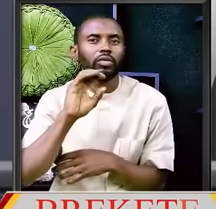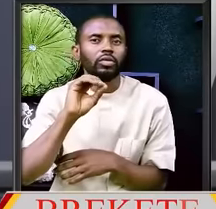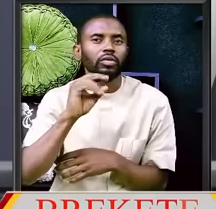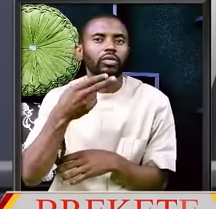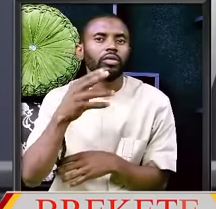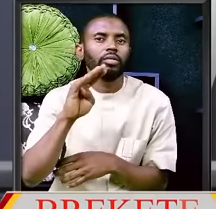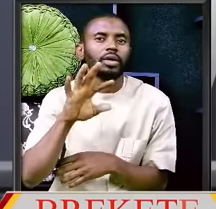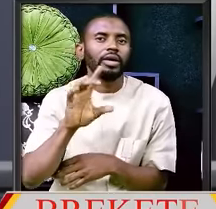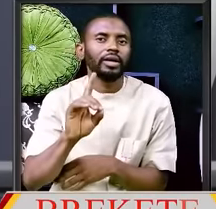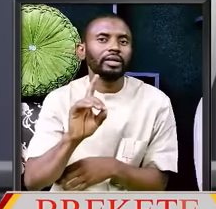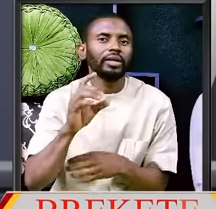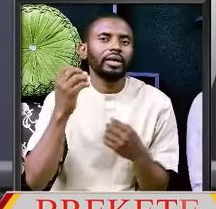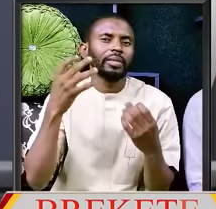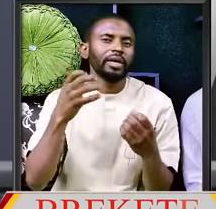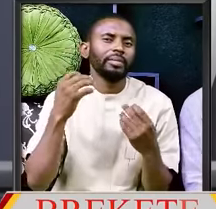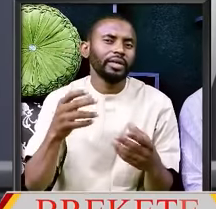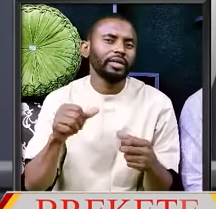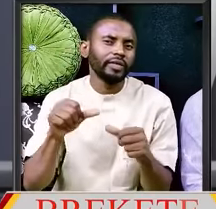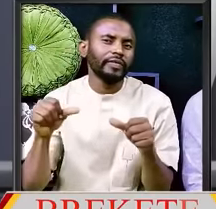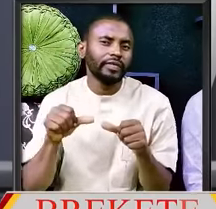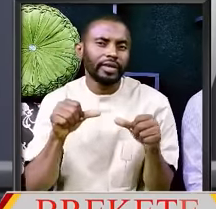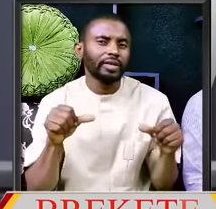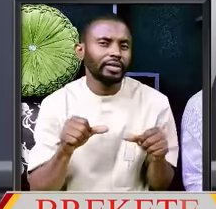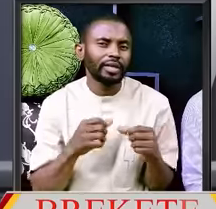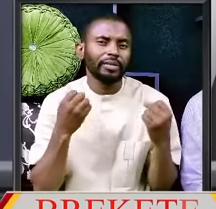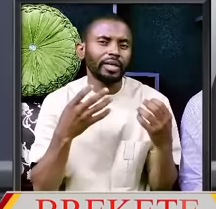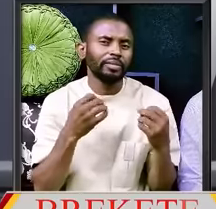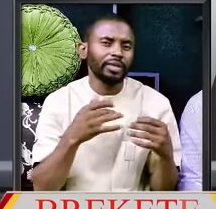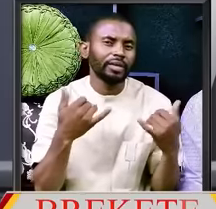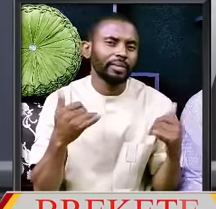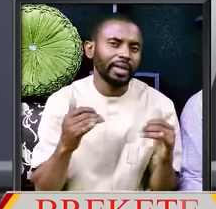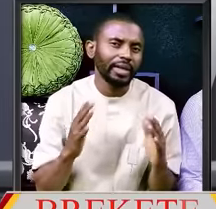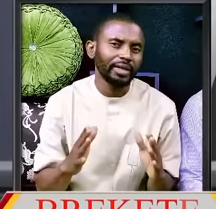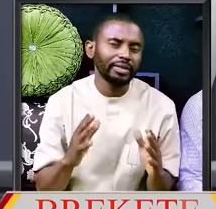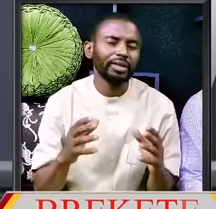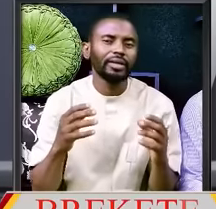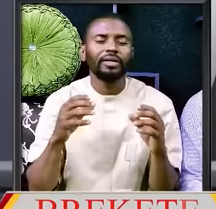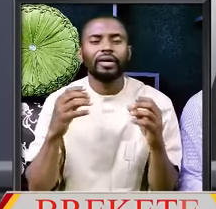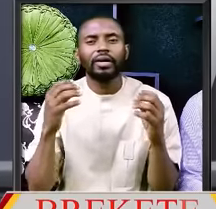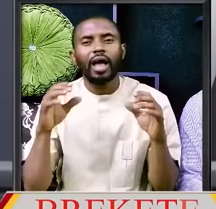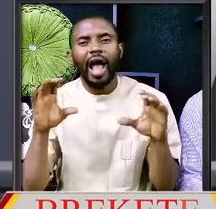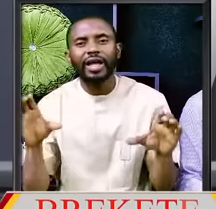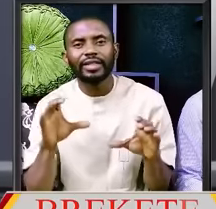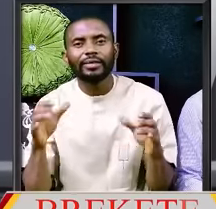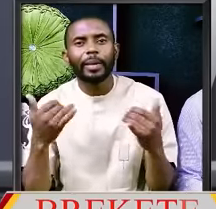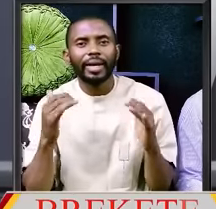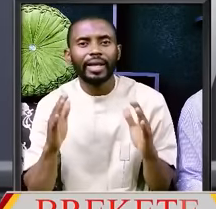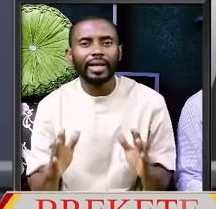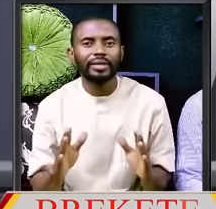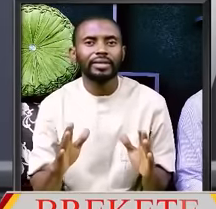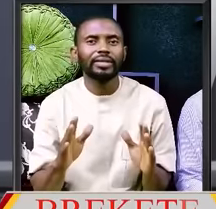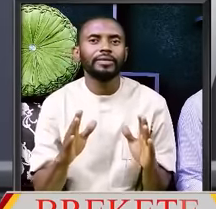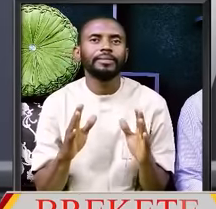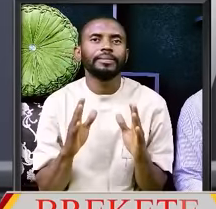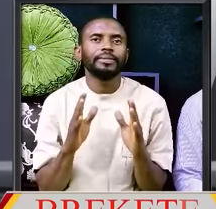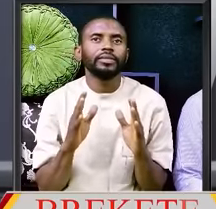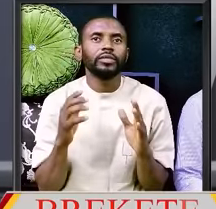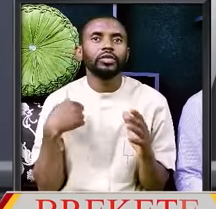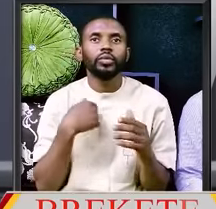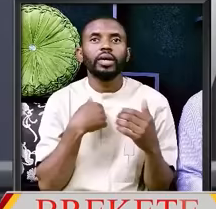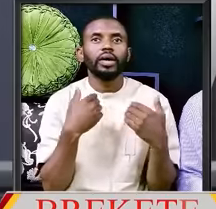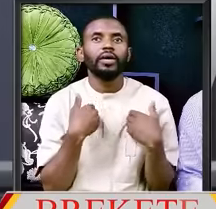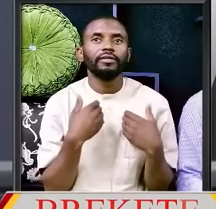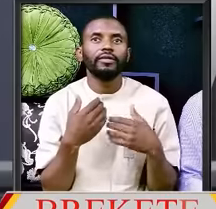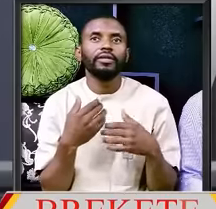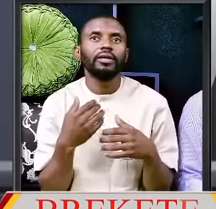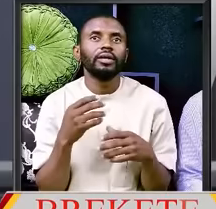dear. There are so many angles. There are so many players. There are active players and passive players. There are